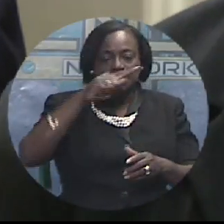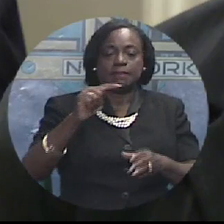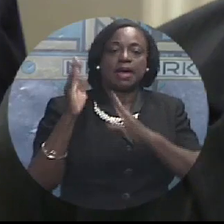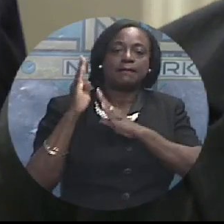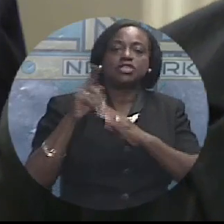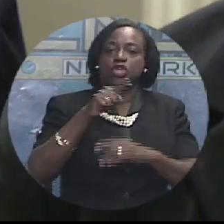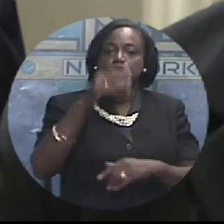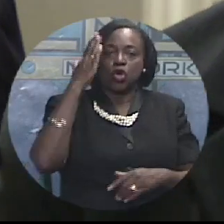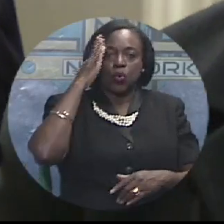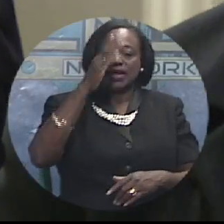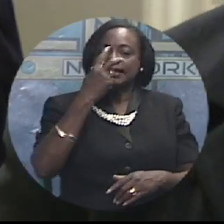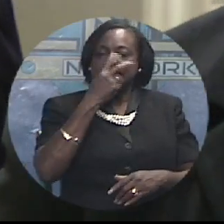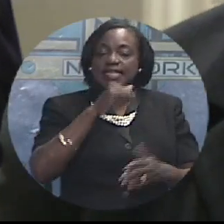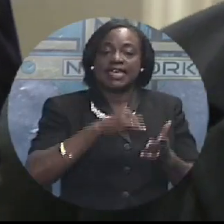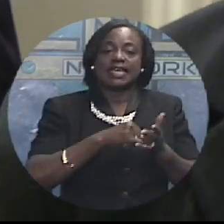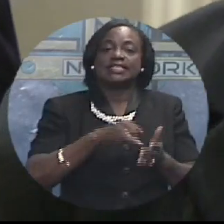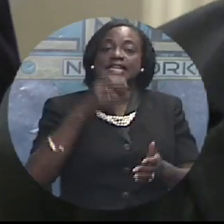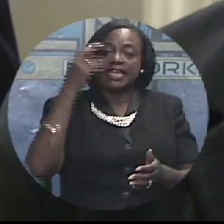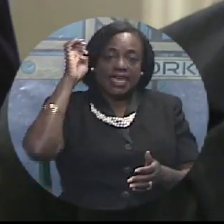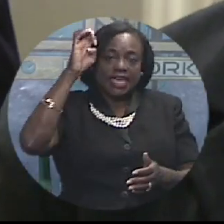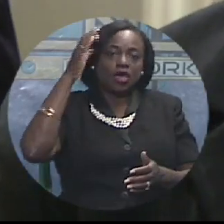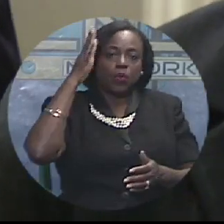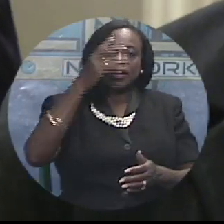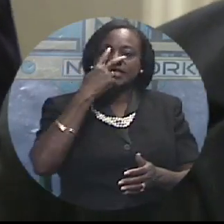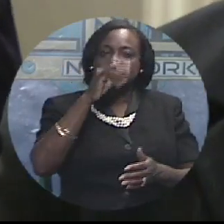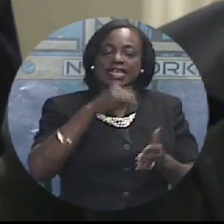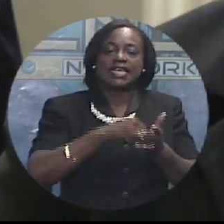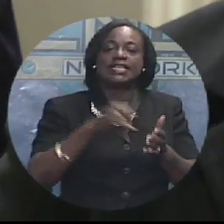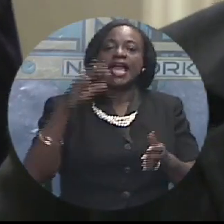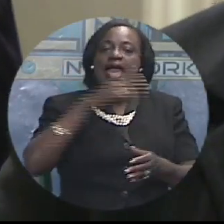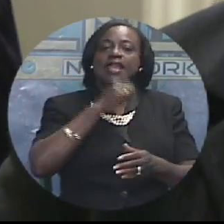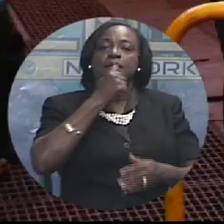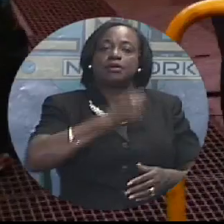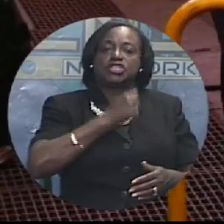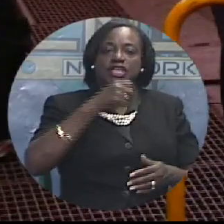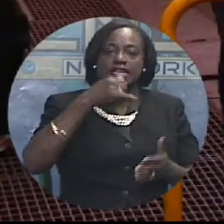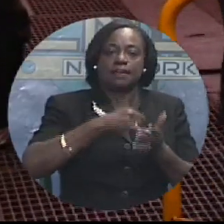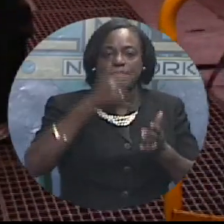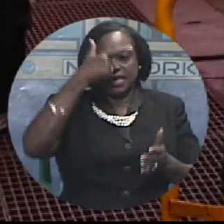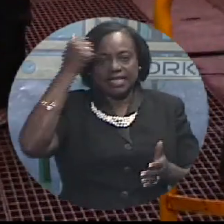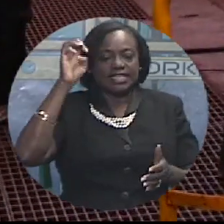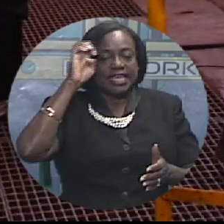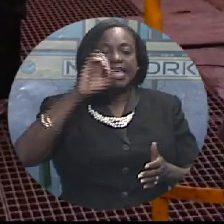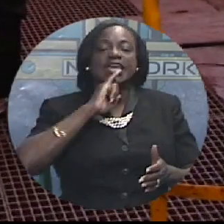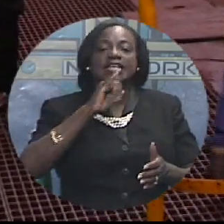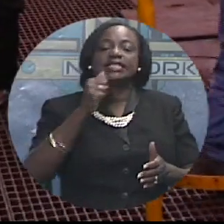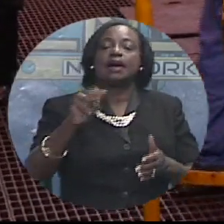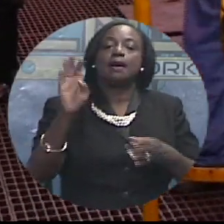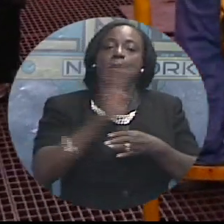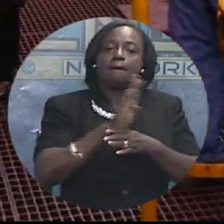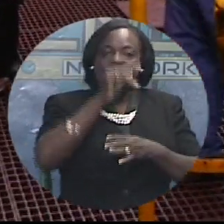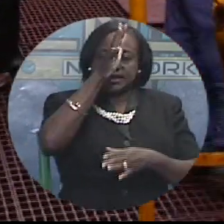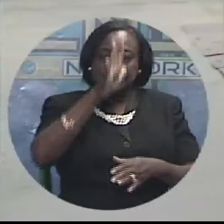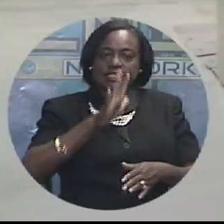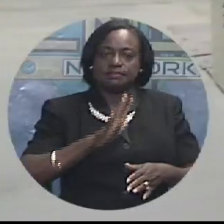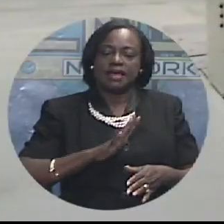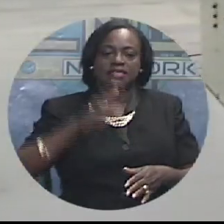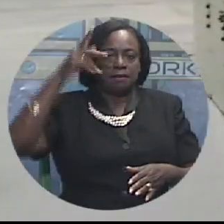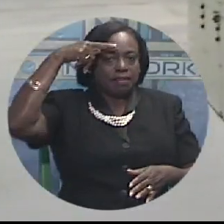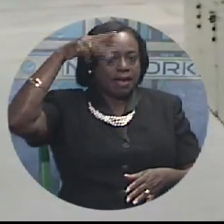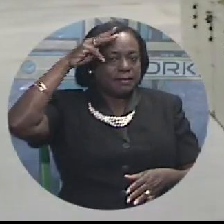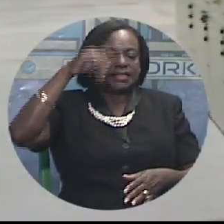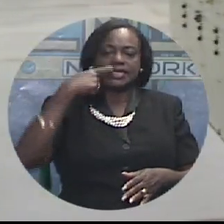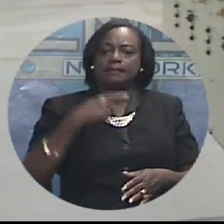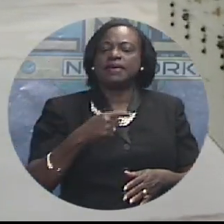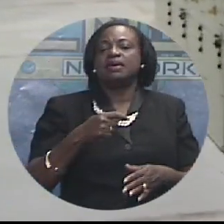and you're going to see it, and he's going to see it, and he's going to appreciate it because he's a businessman. The Prime Minister says they expect that it would be some time before things